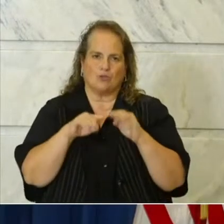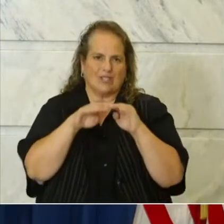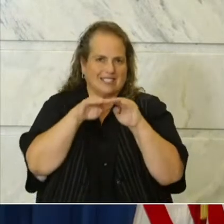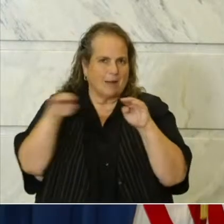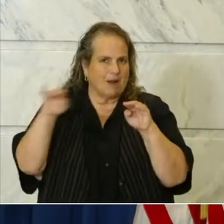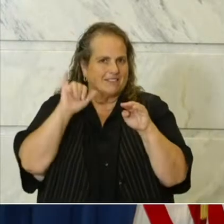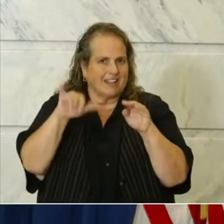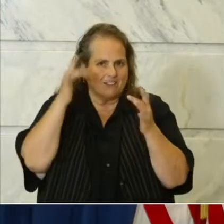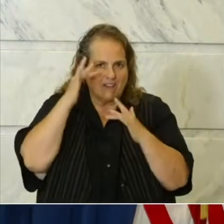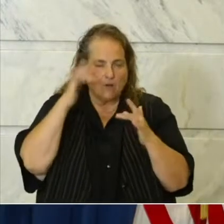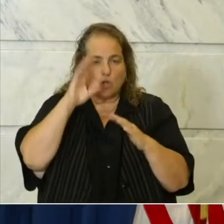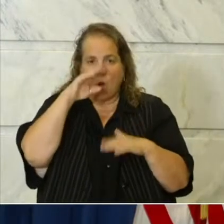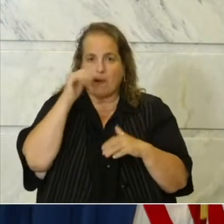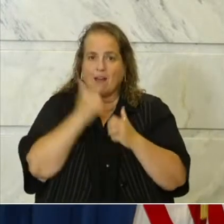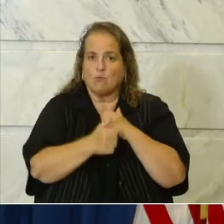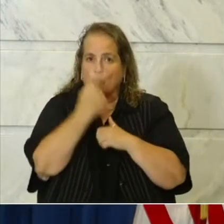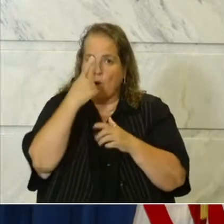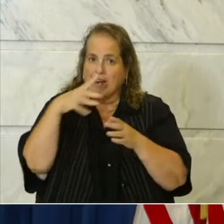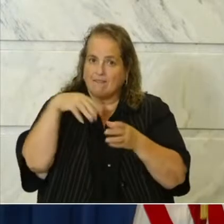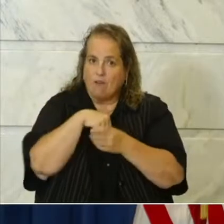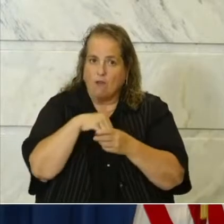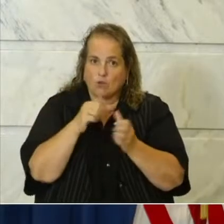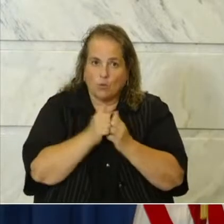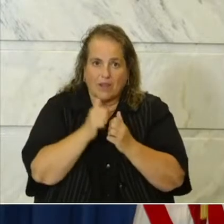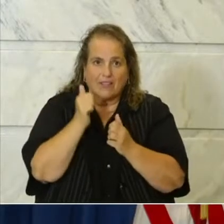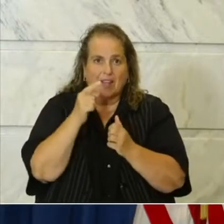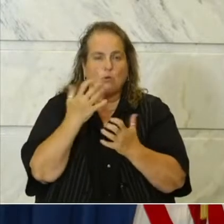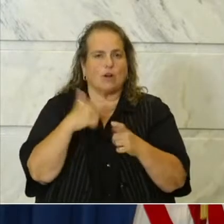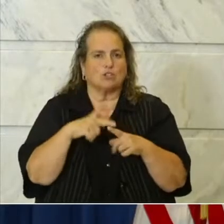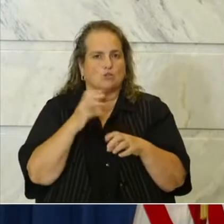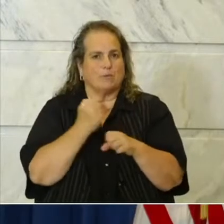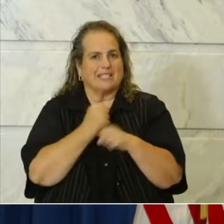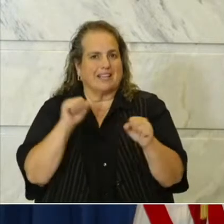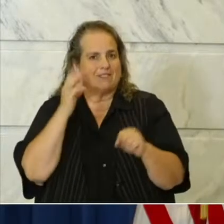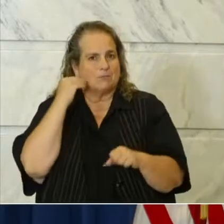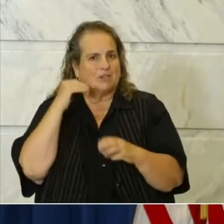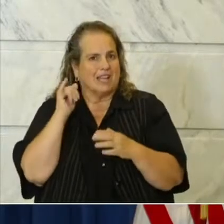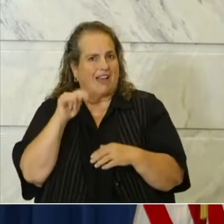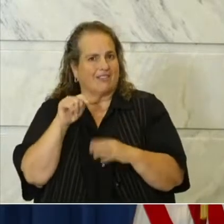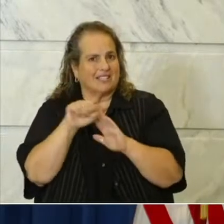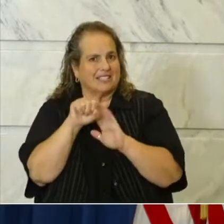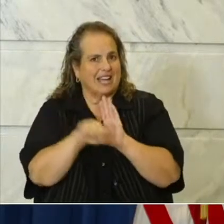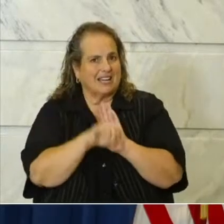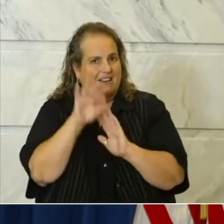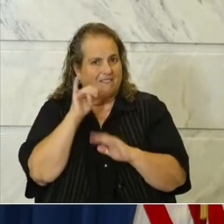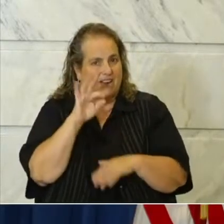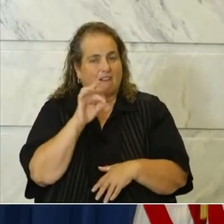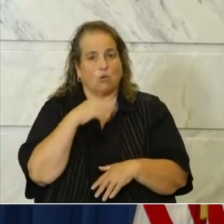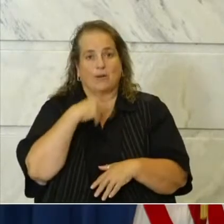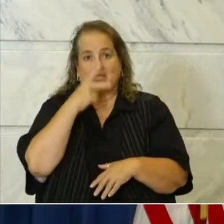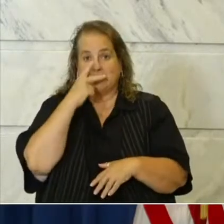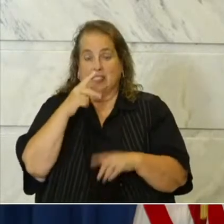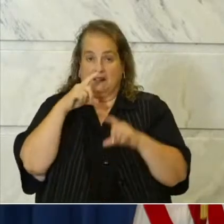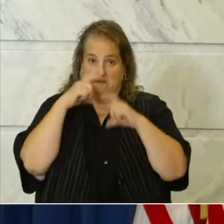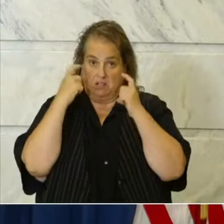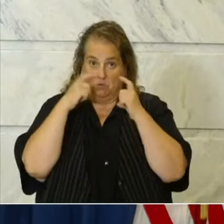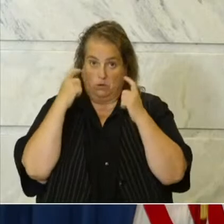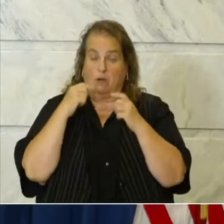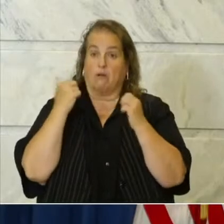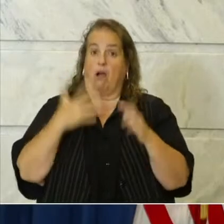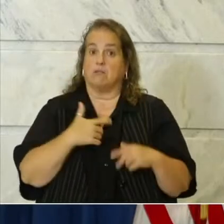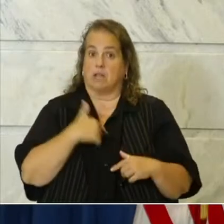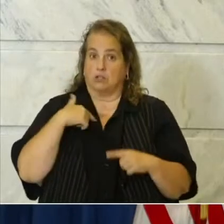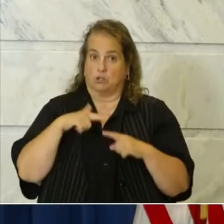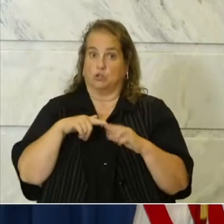involved in all of it wants it to be a safe experience. If we see our facial coverings stabilize, we'll know that